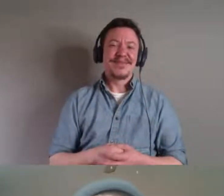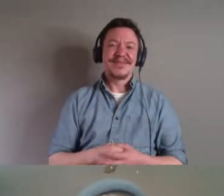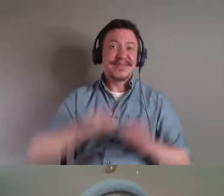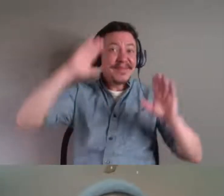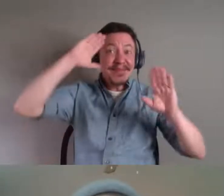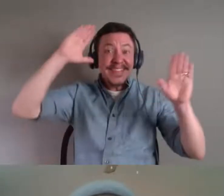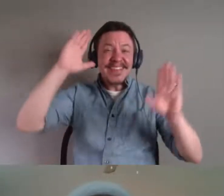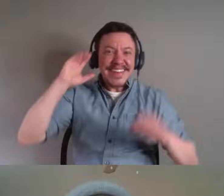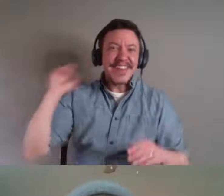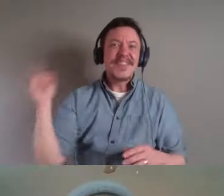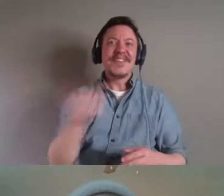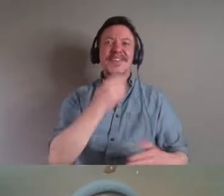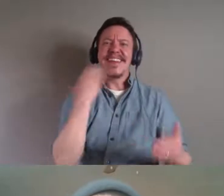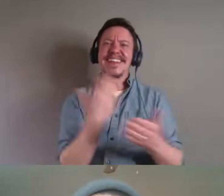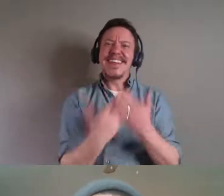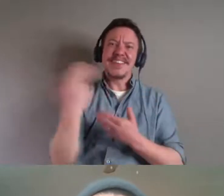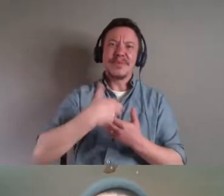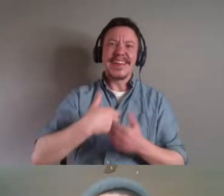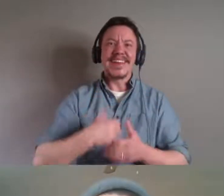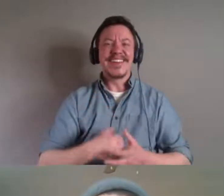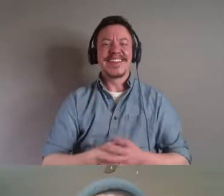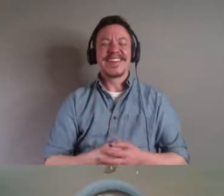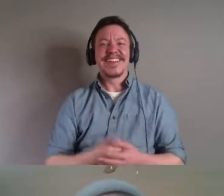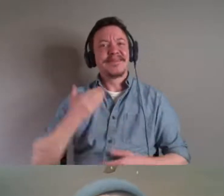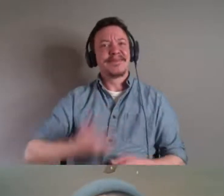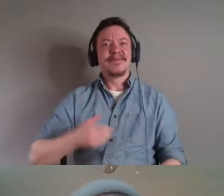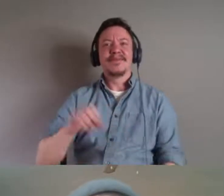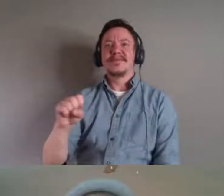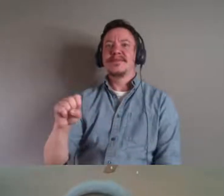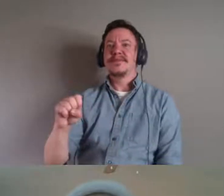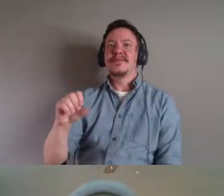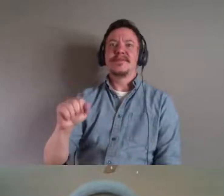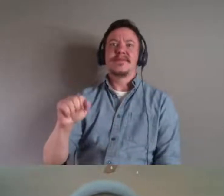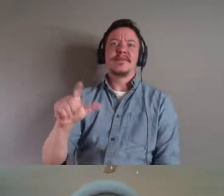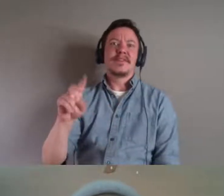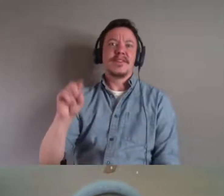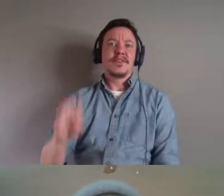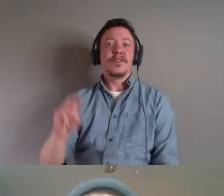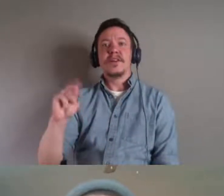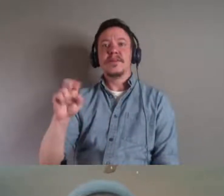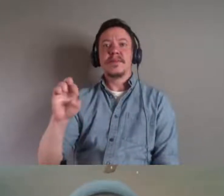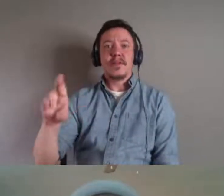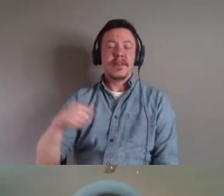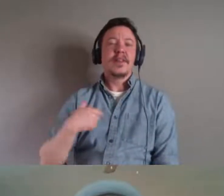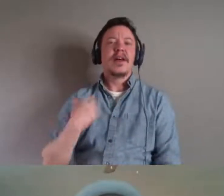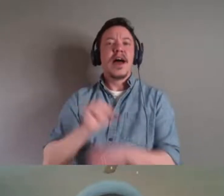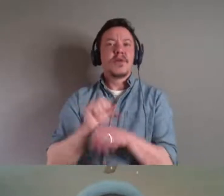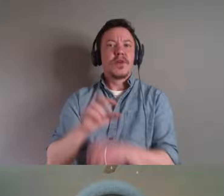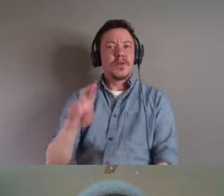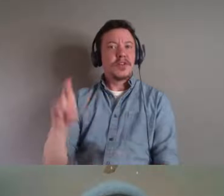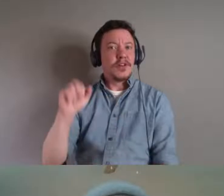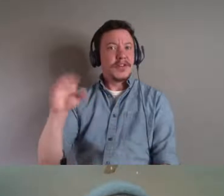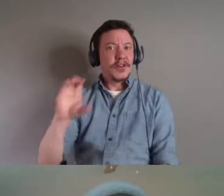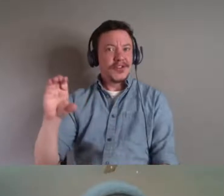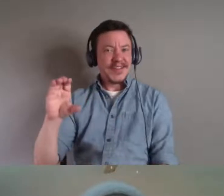Hello, everyone. Thanks again for being here. My name is Salvador Mayoral. I work with the Regional Arts and Cultural Council